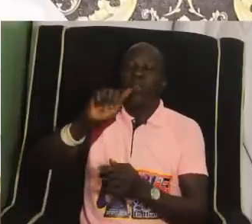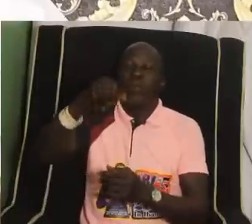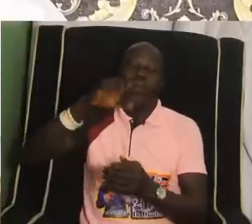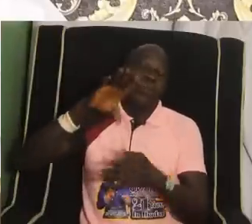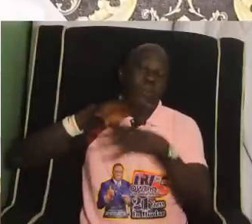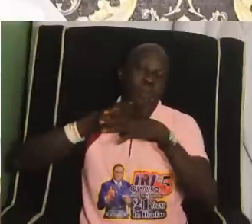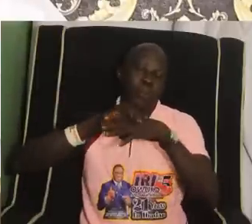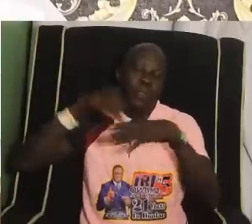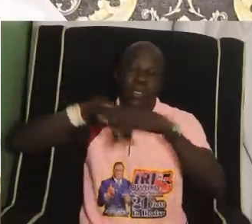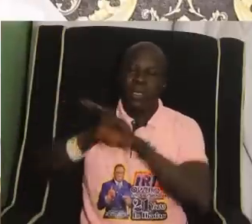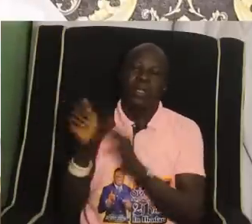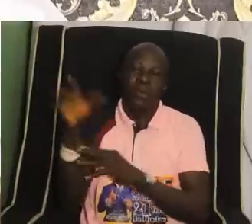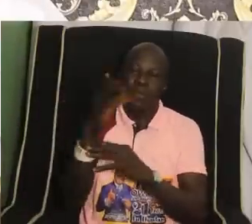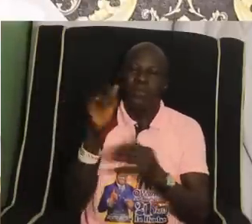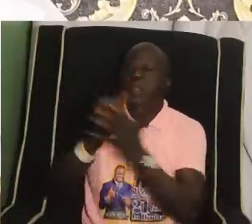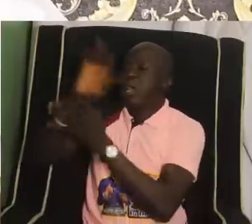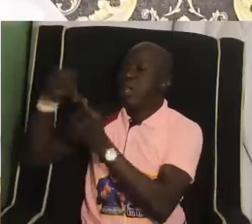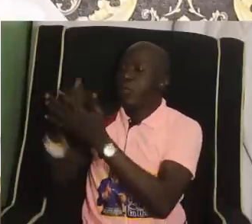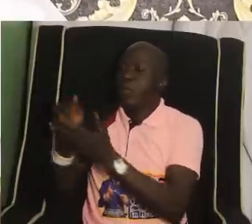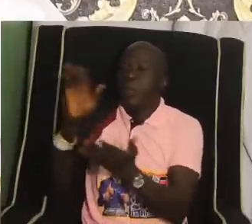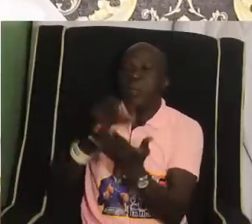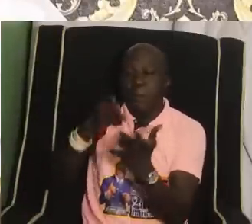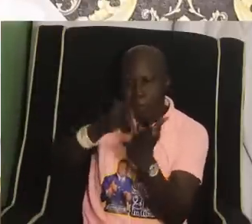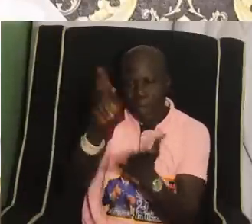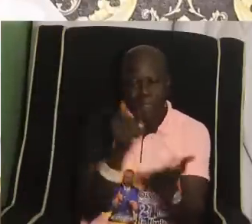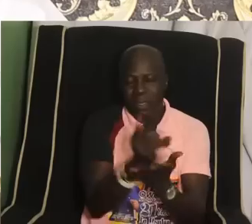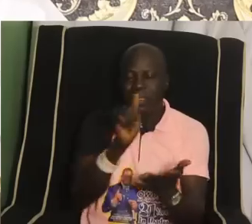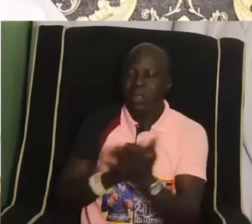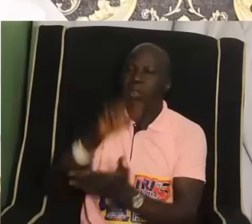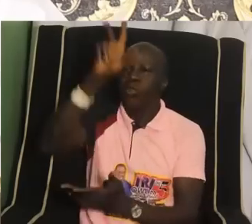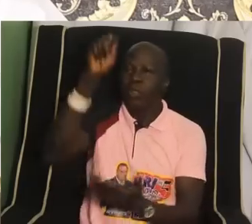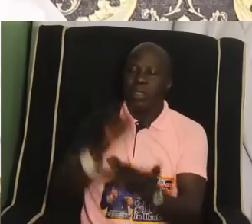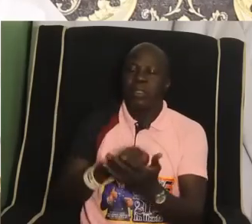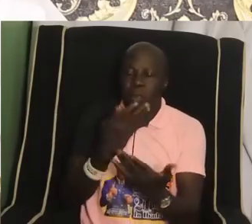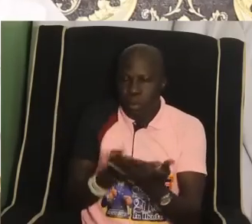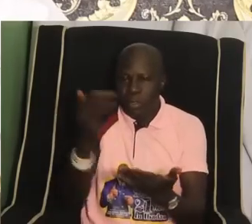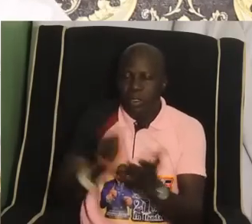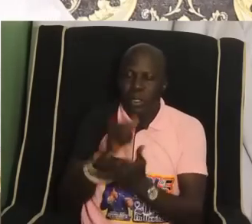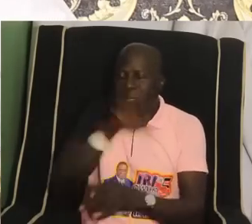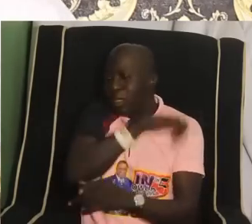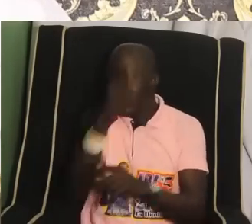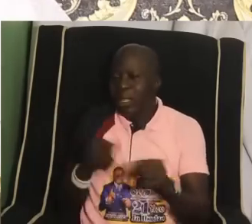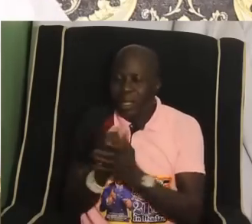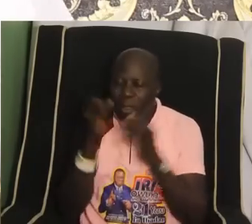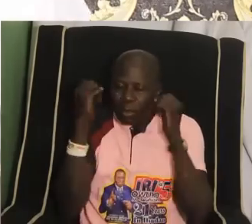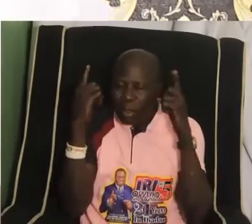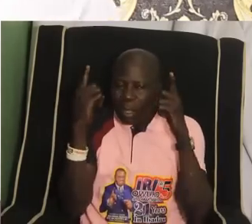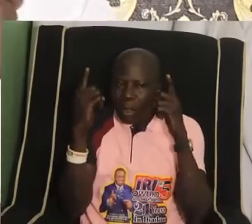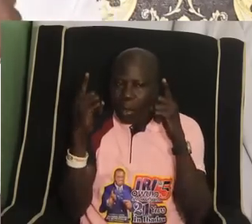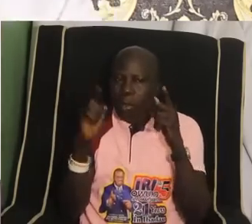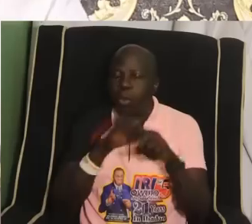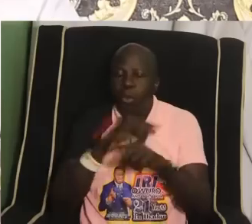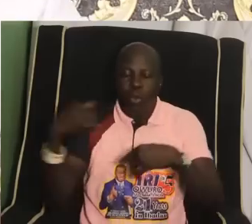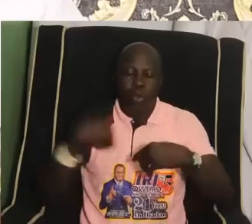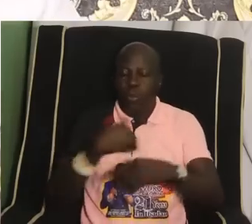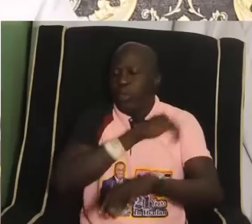naira. And she priced it for 1,500 naira. As she bought it, she wakes up. I share a hook, Epa. We